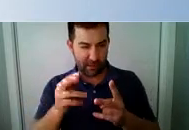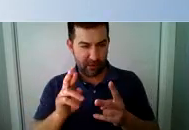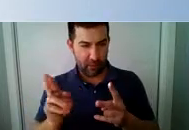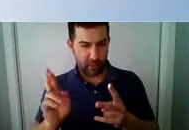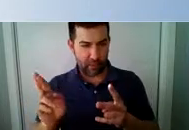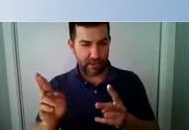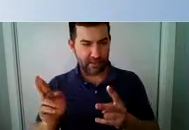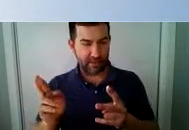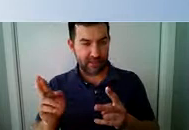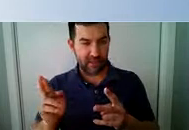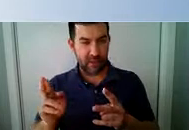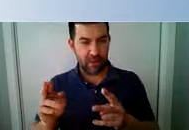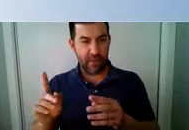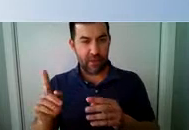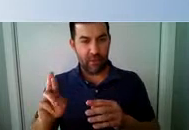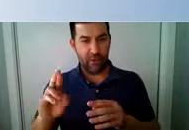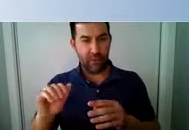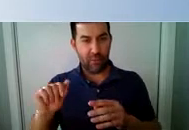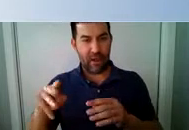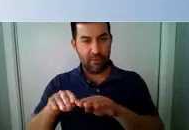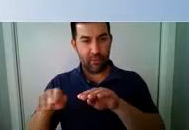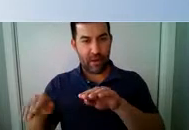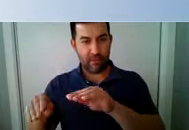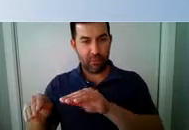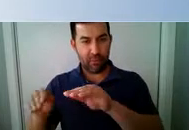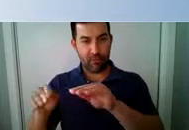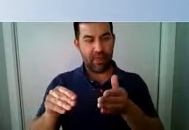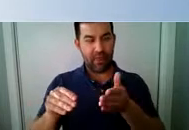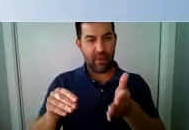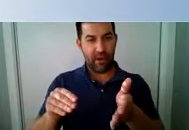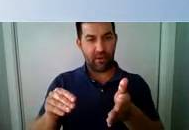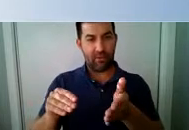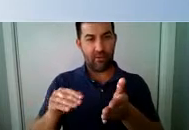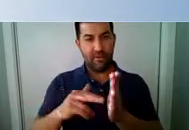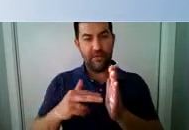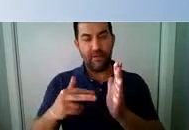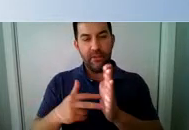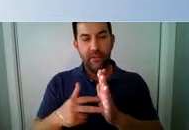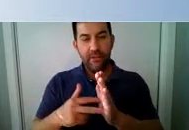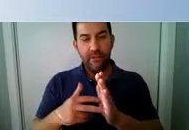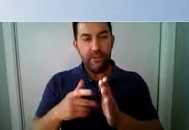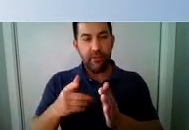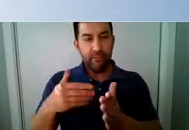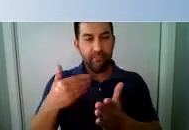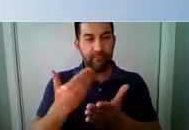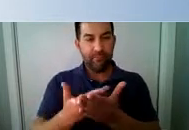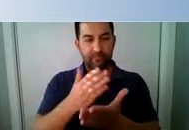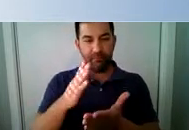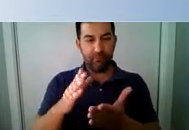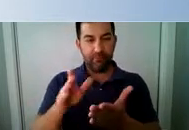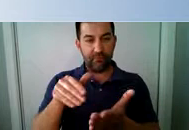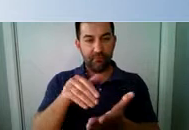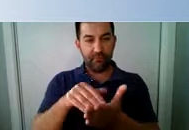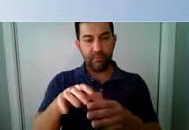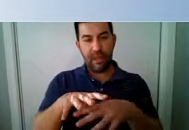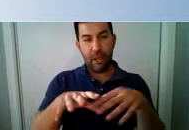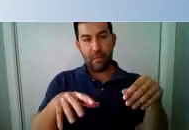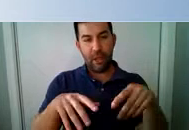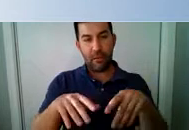side a little bit. We're relocating the ramp there, and it would actually put you right into the middle of that outbound